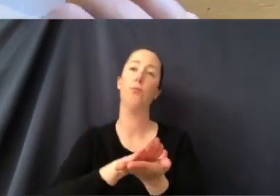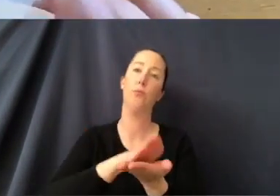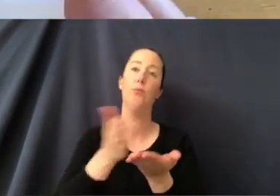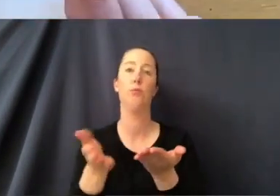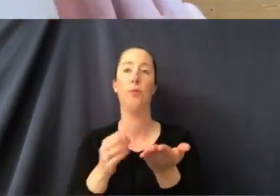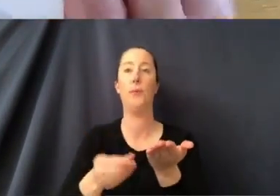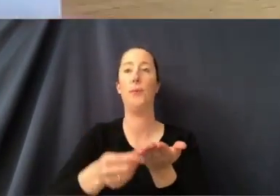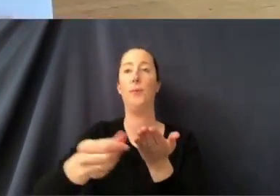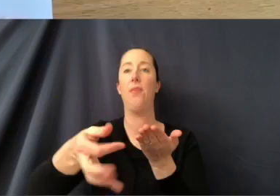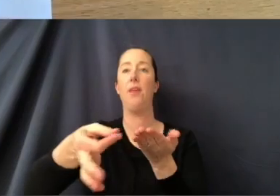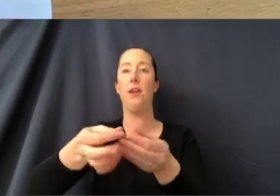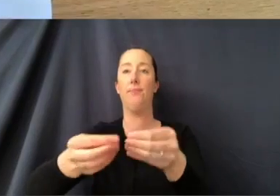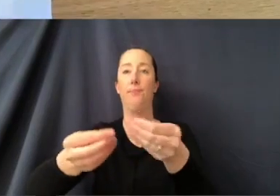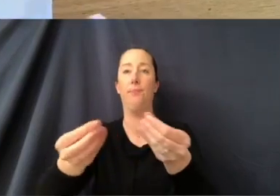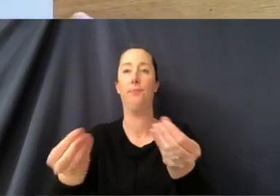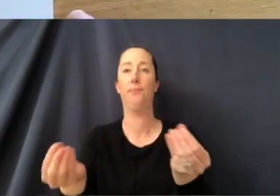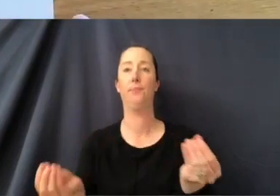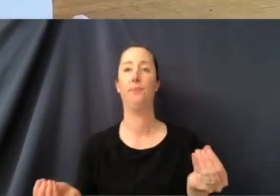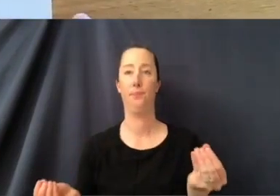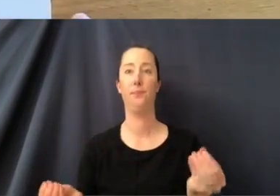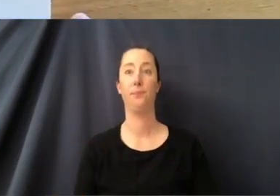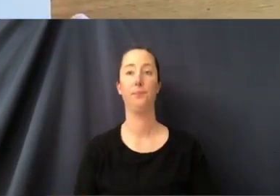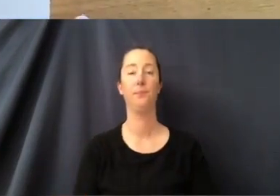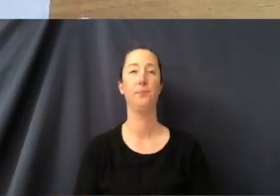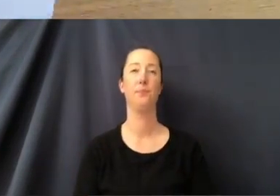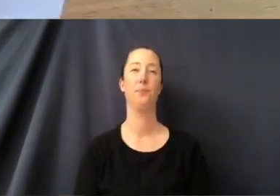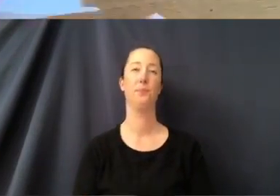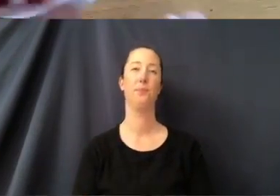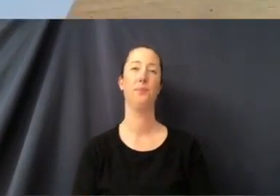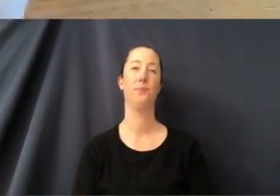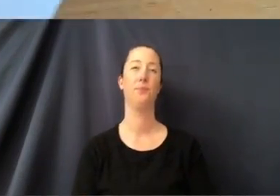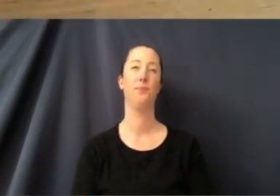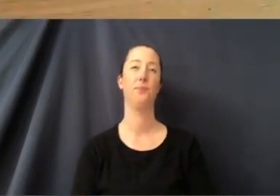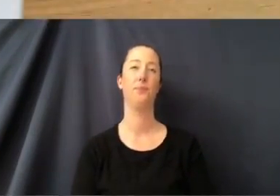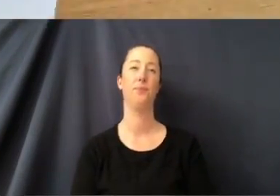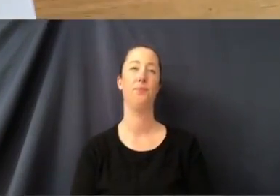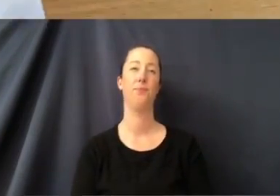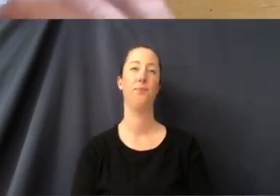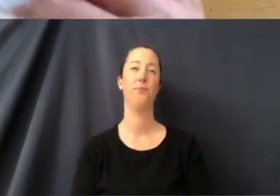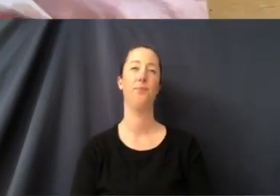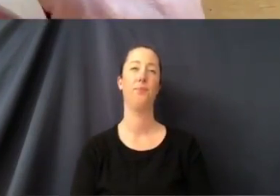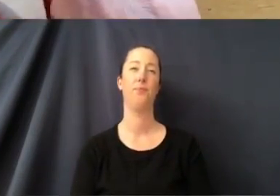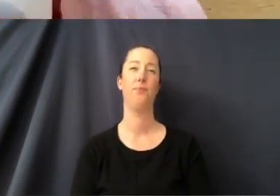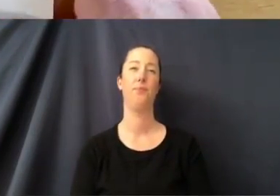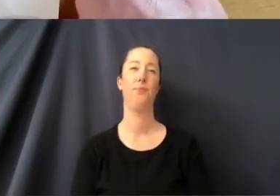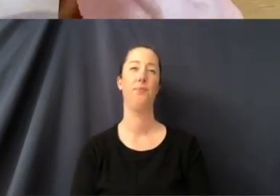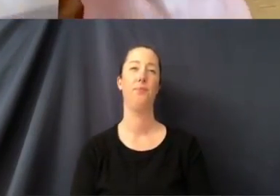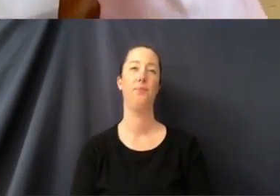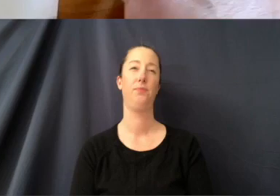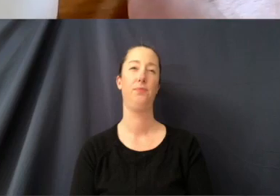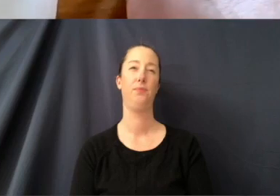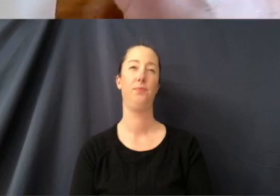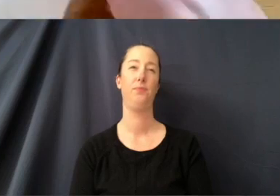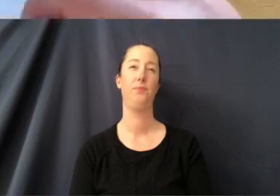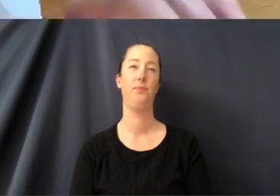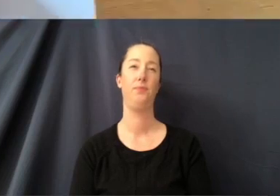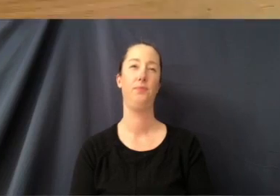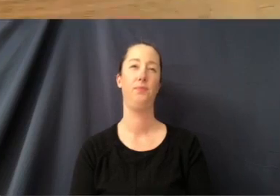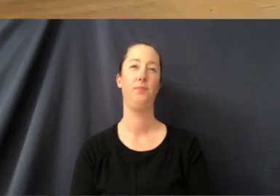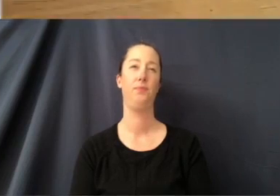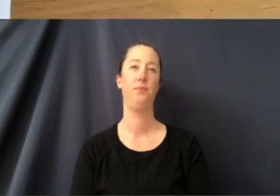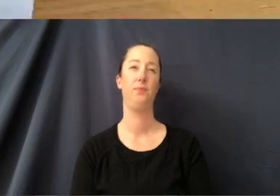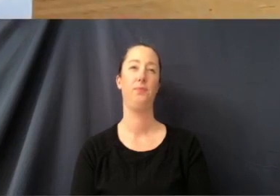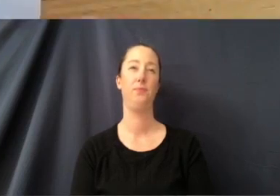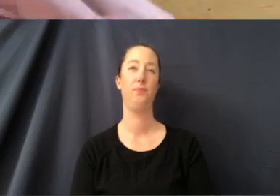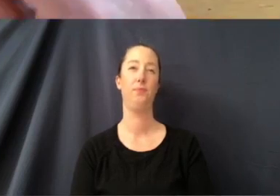fold it back and forth and crease it many times so that it easily rips off when